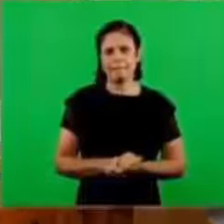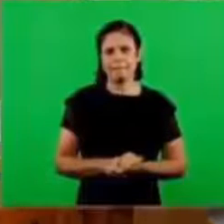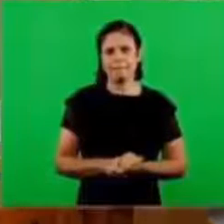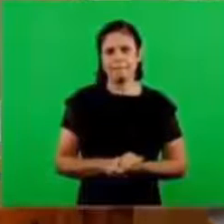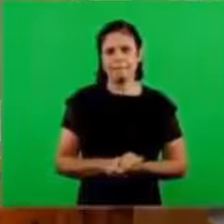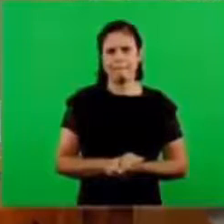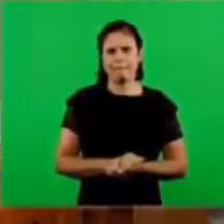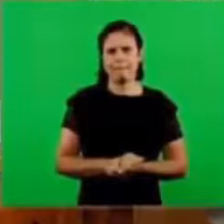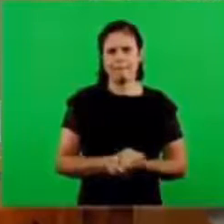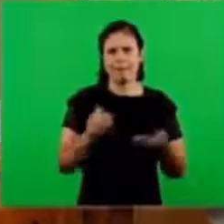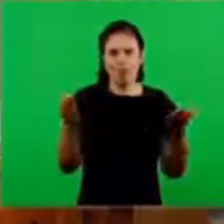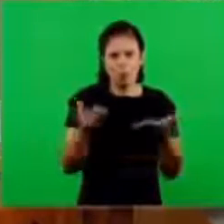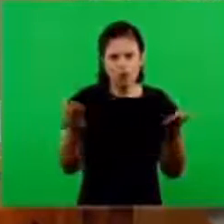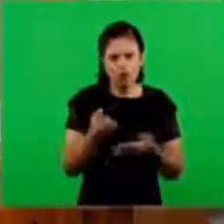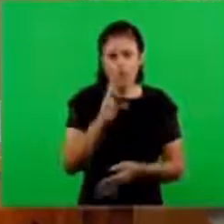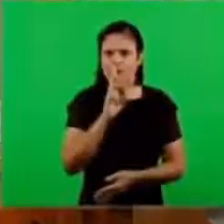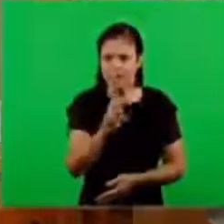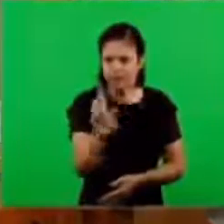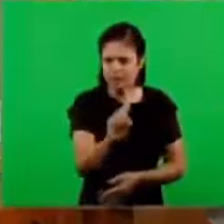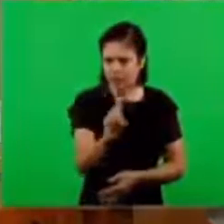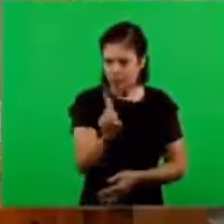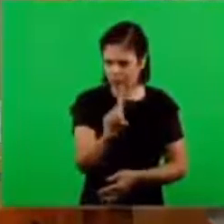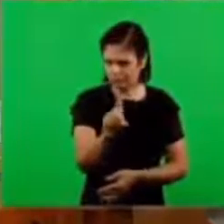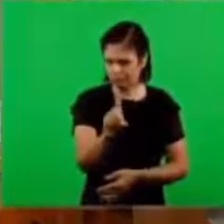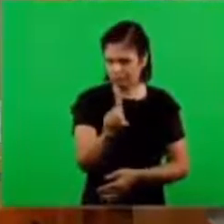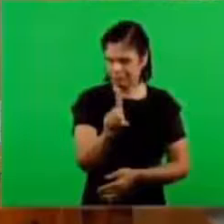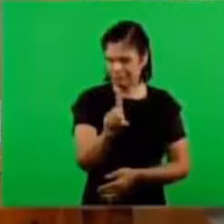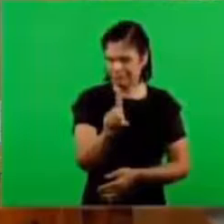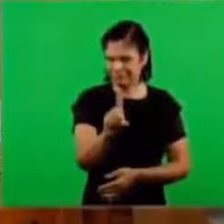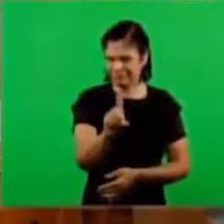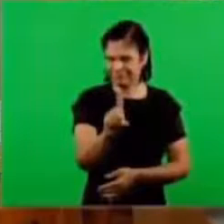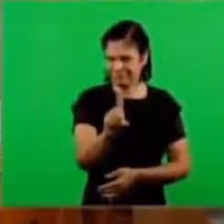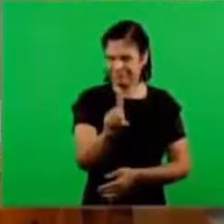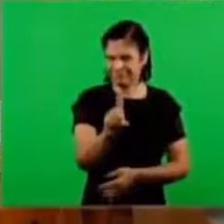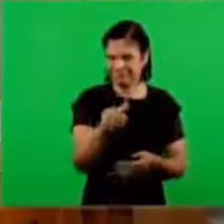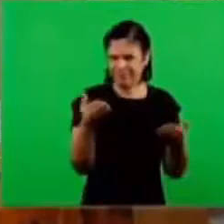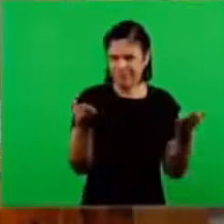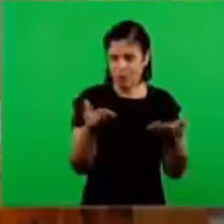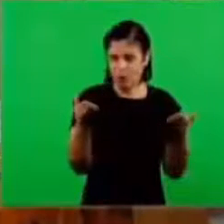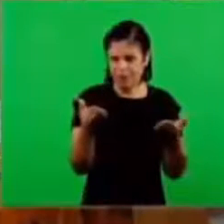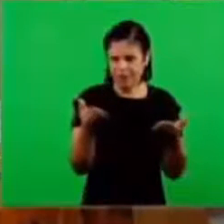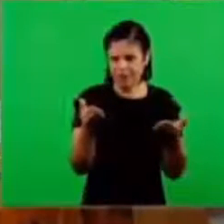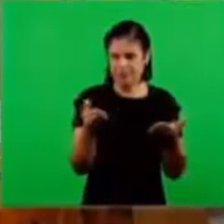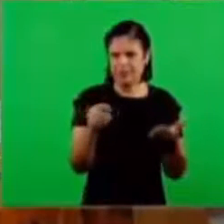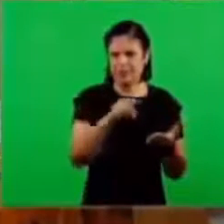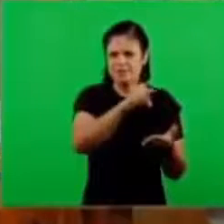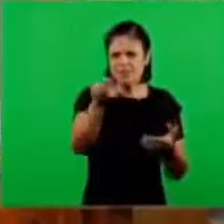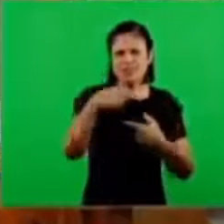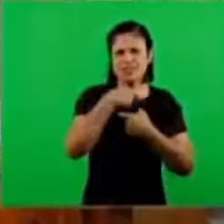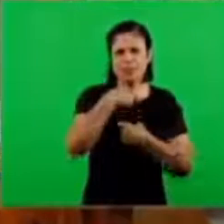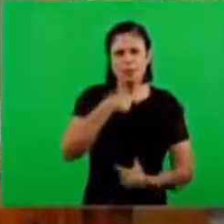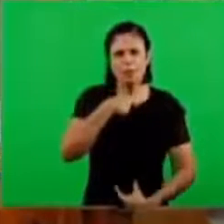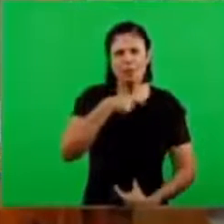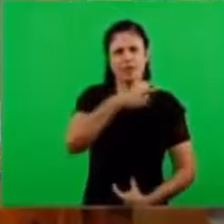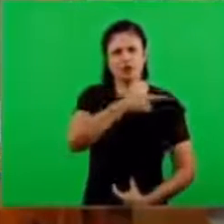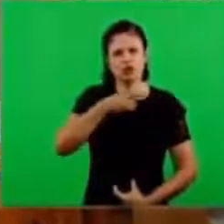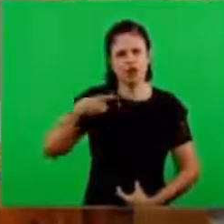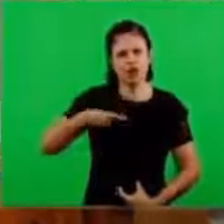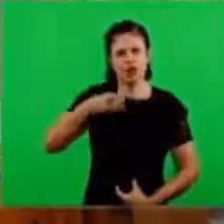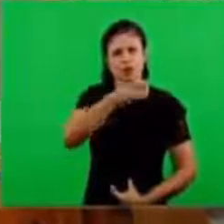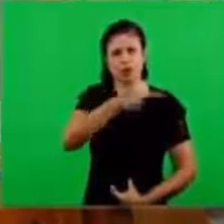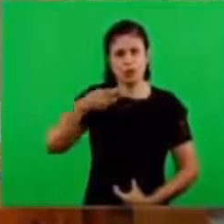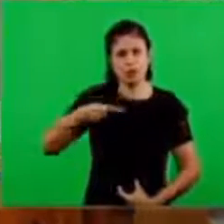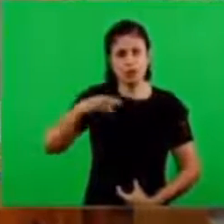subject to give you the answer today. I'm going to leave it to the pastor and the works that are ahead